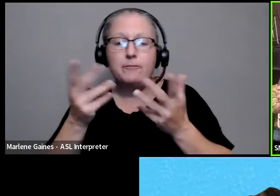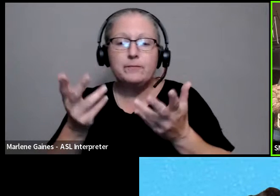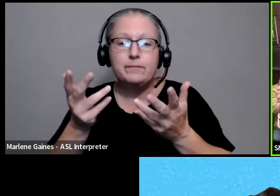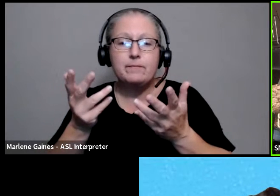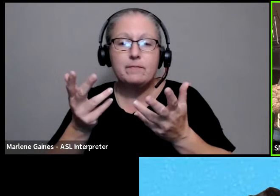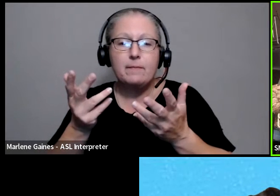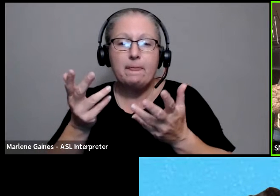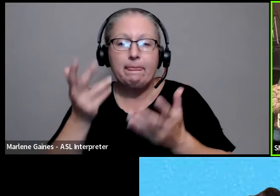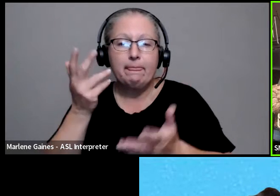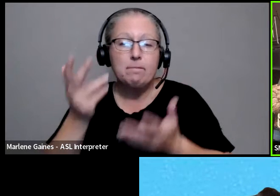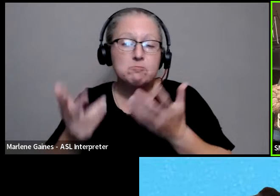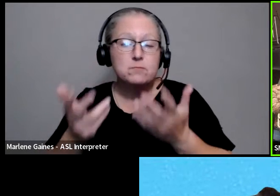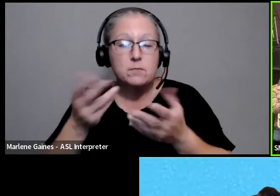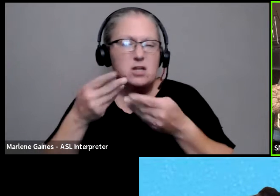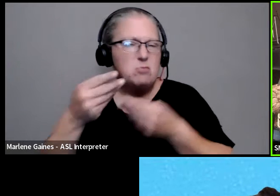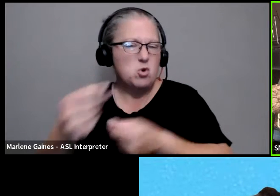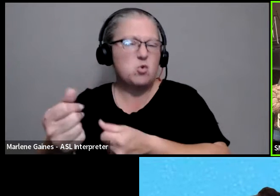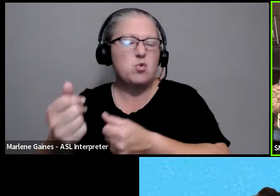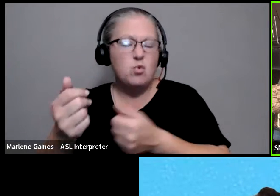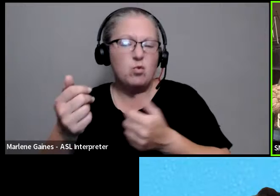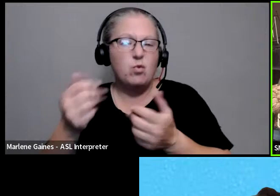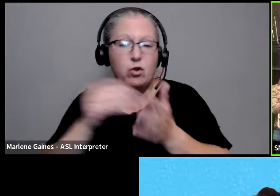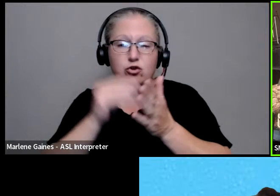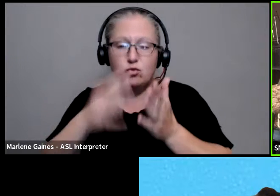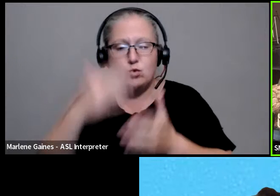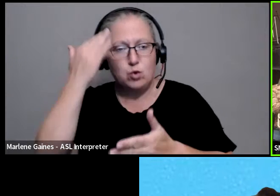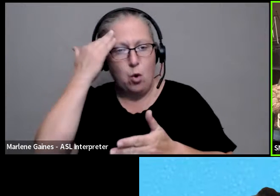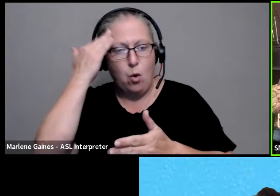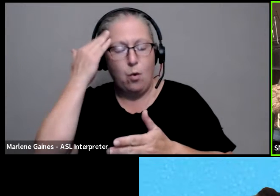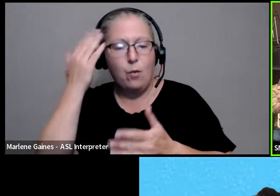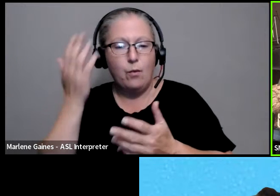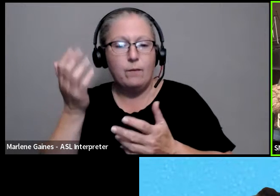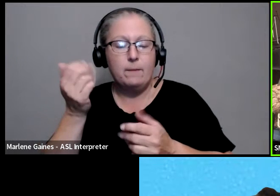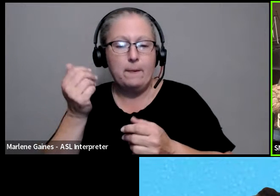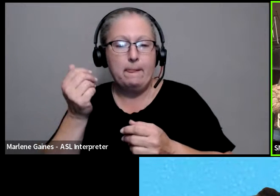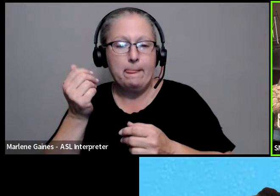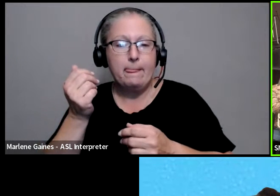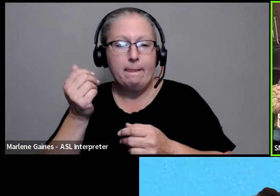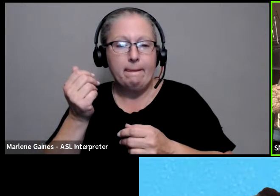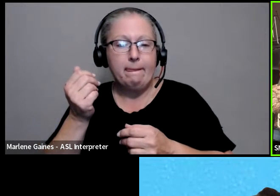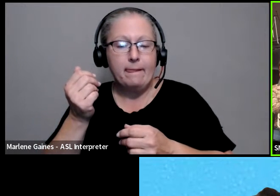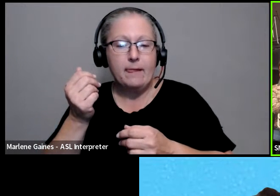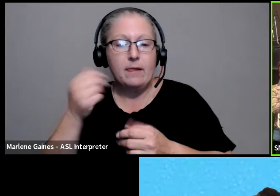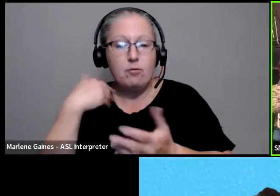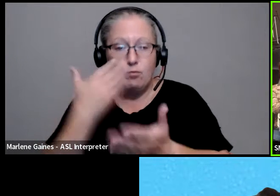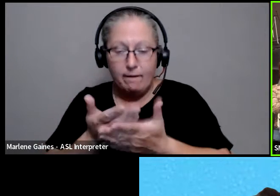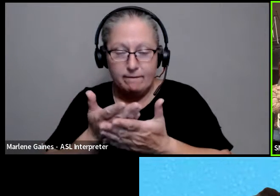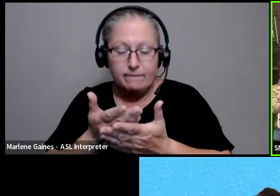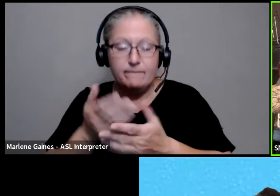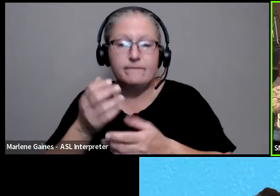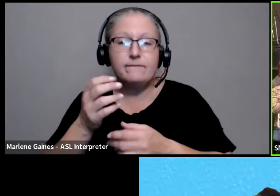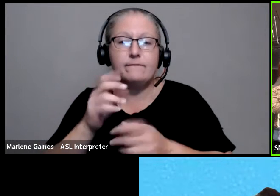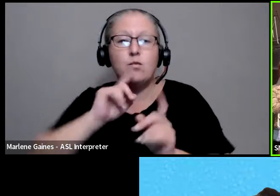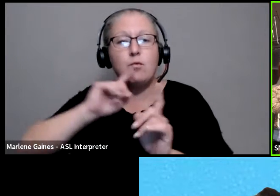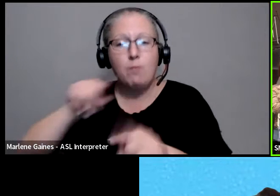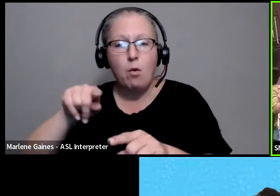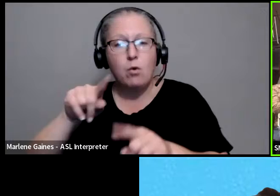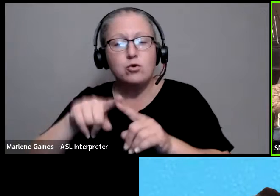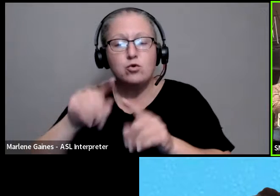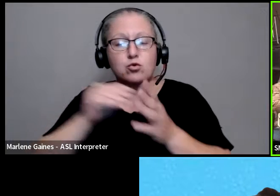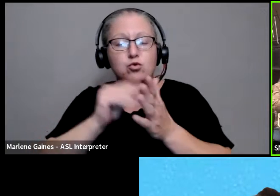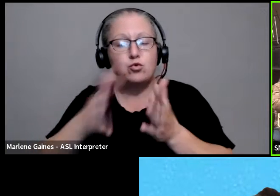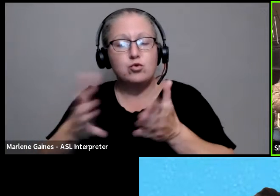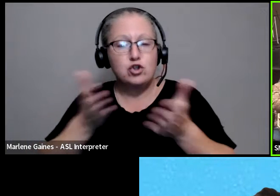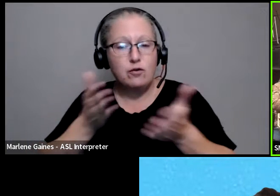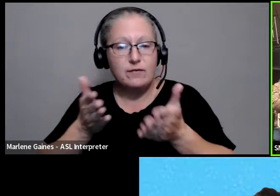it's pretty, smooth, like students know. They come in, they can report to student services